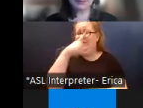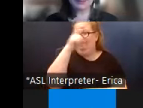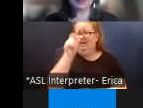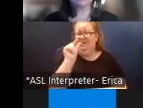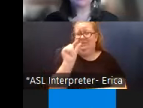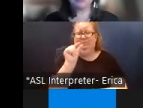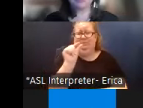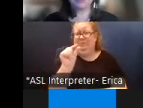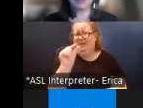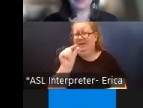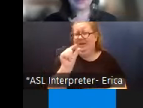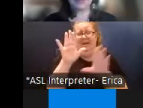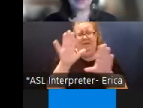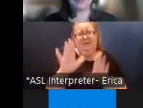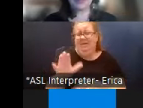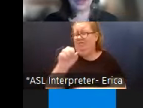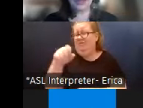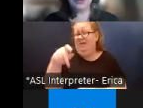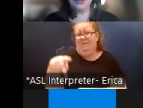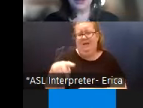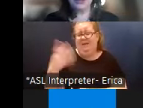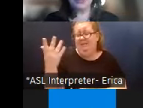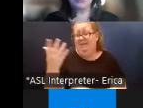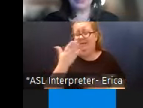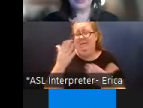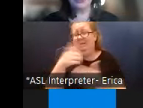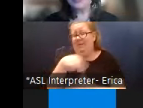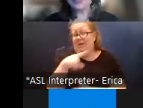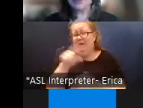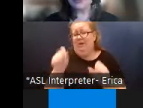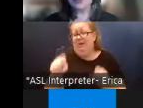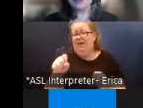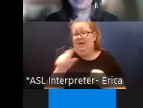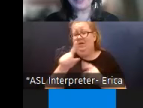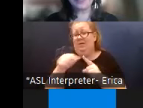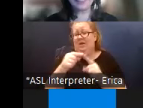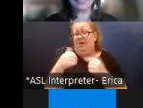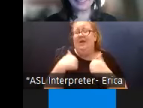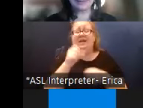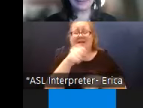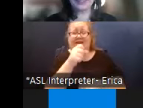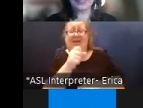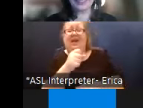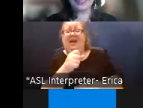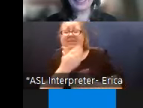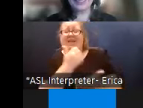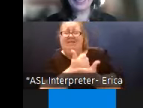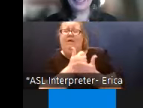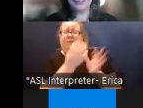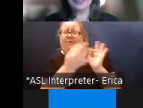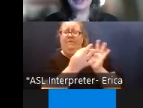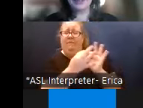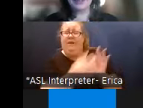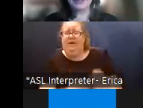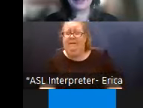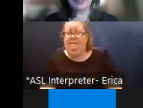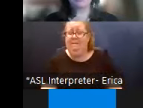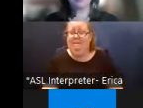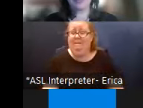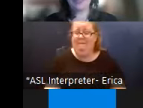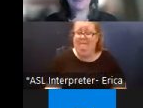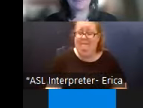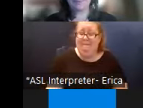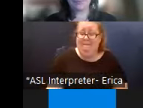great maps here. If you can maybe, when you have them. Yeah, no, that's helpful feedback. Yeah. Blow them up or something for